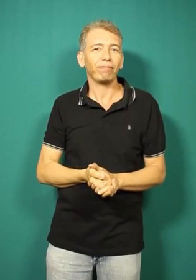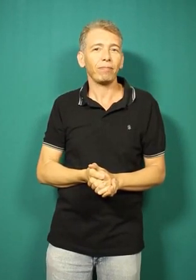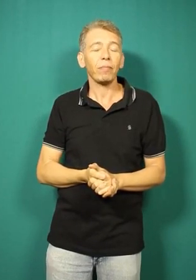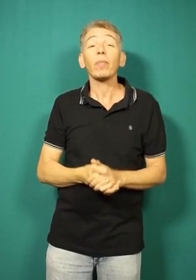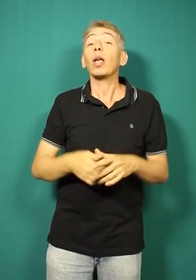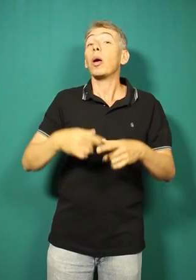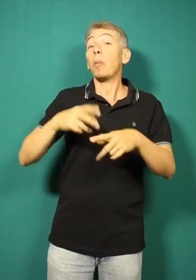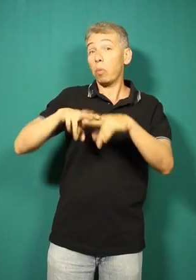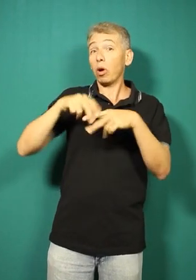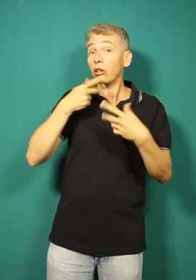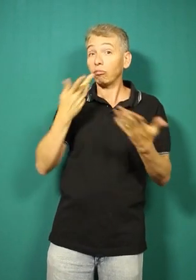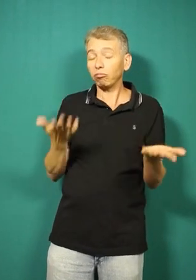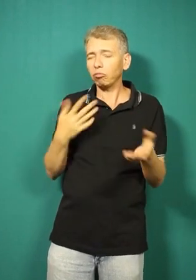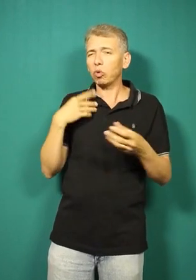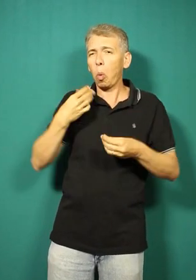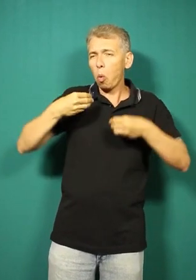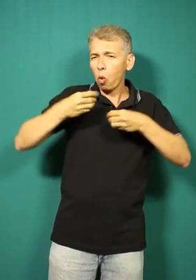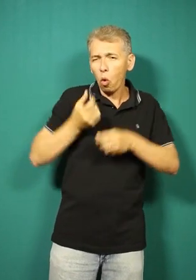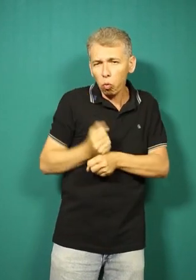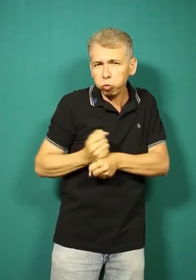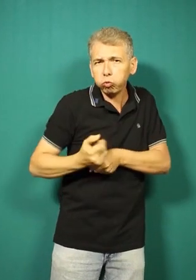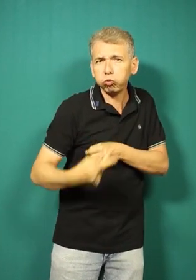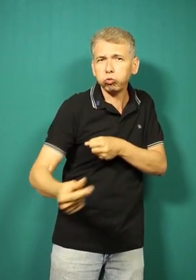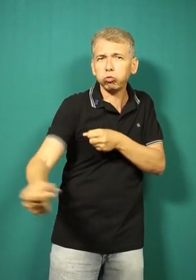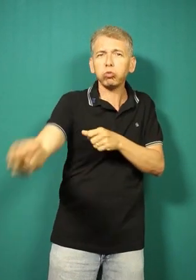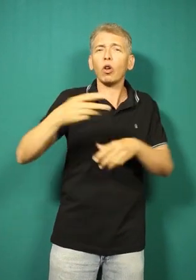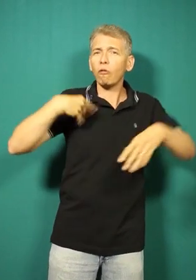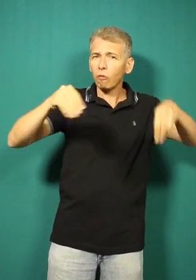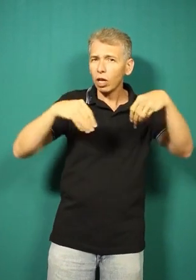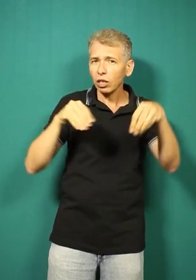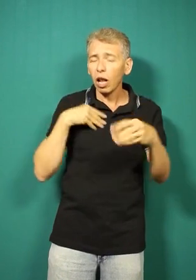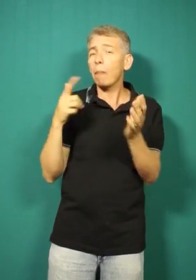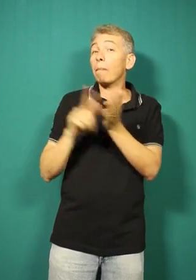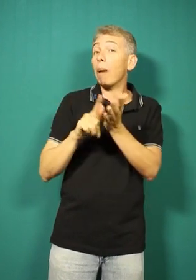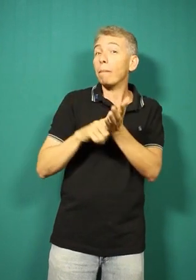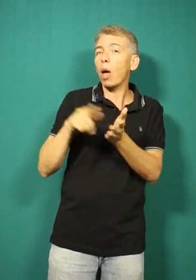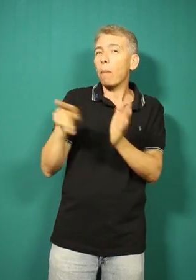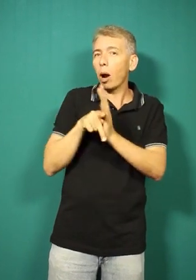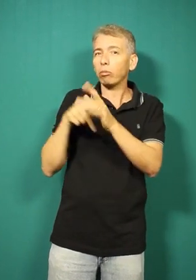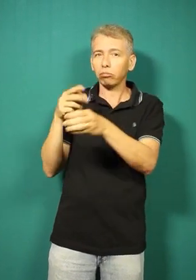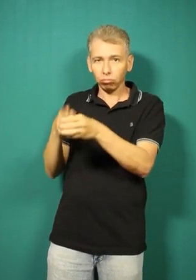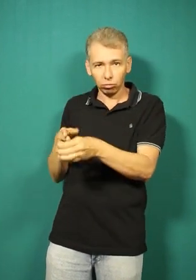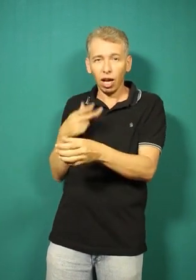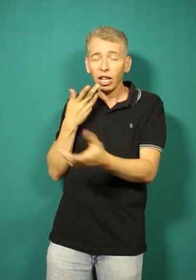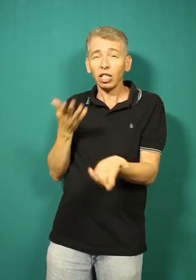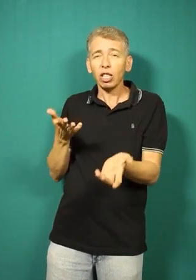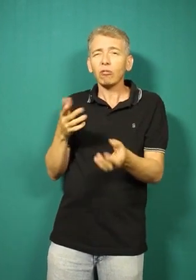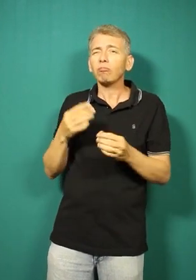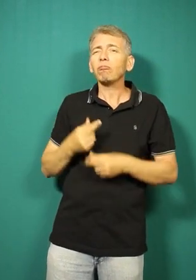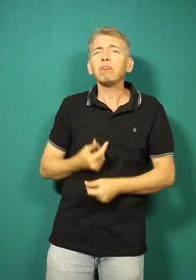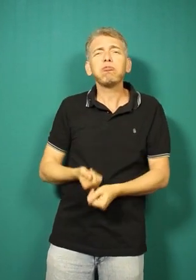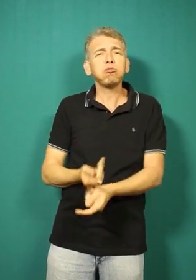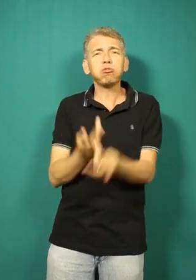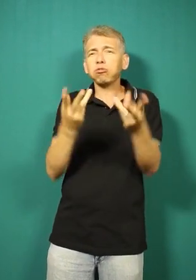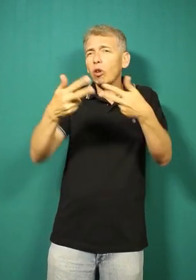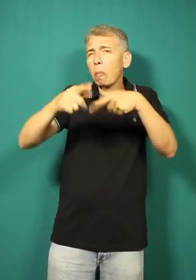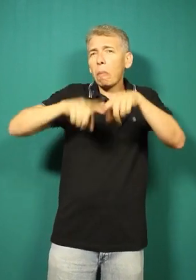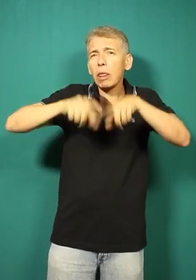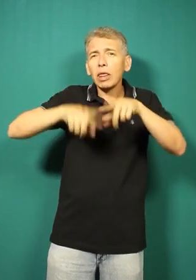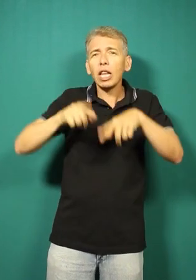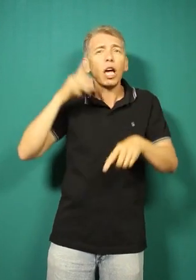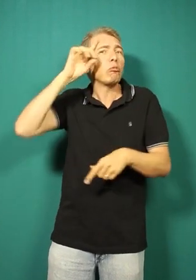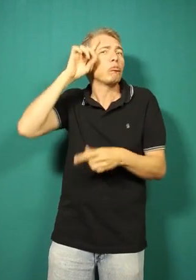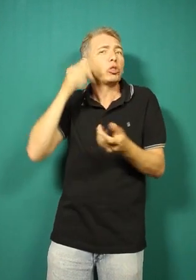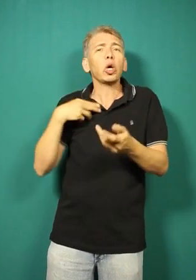Because of its durability and flexibility, Gokayama washi paper was used for a variety of everyday